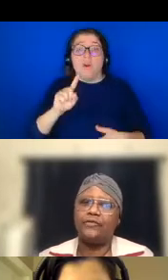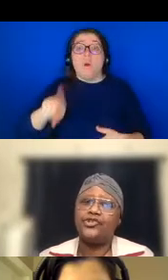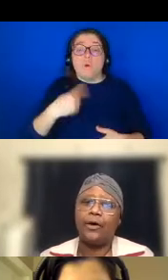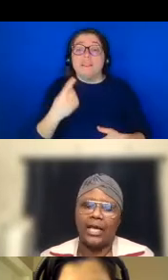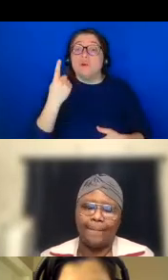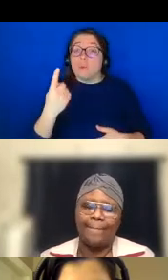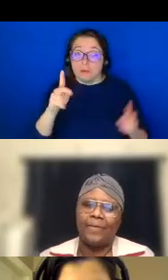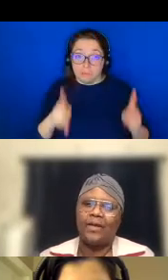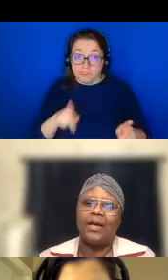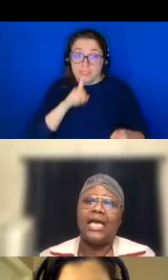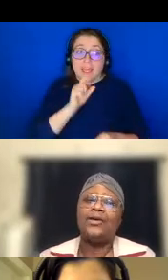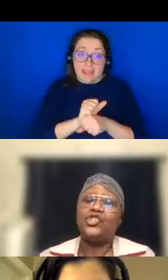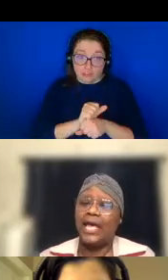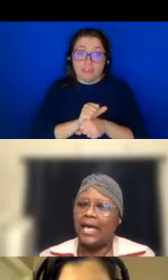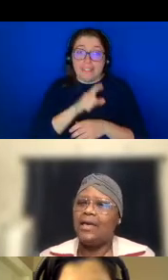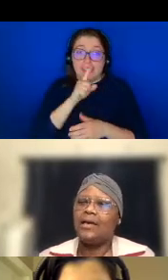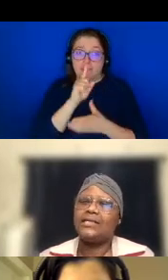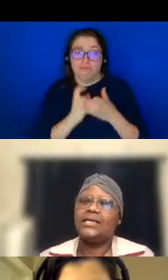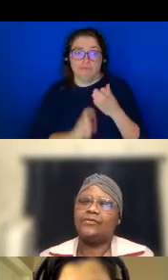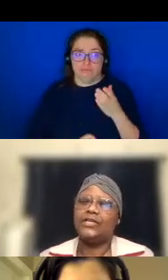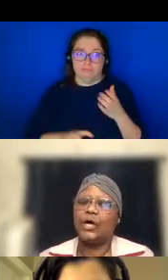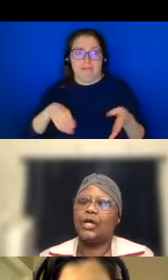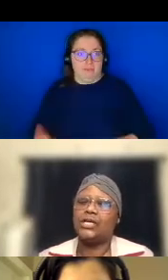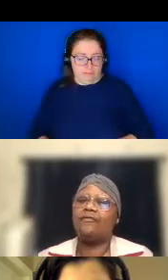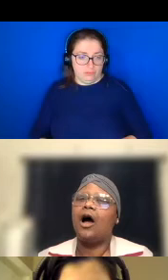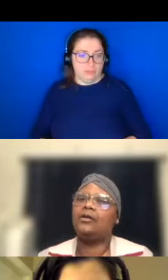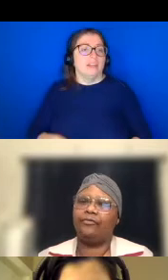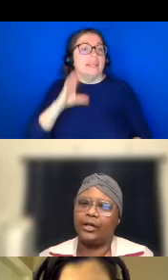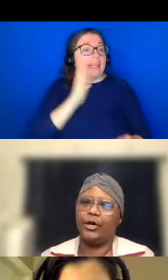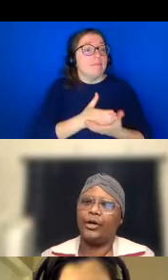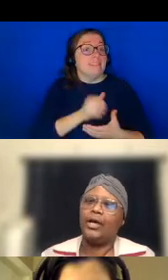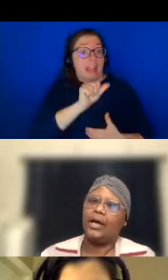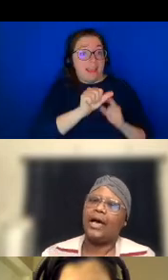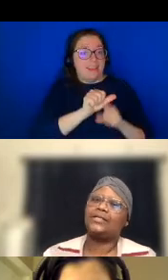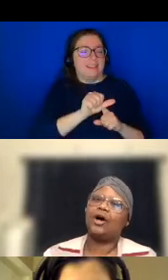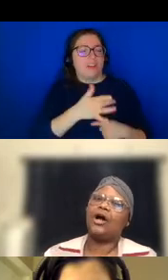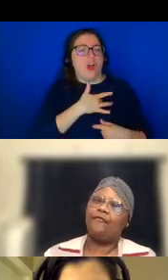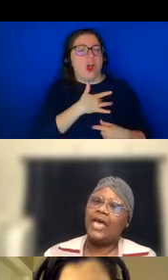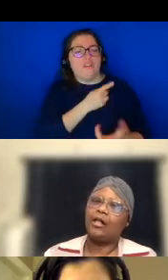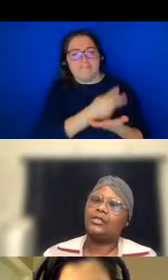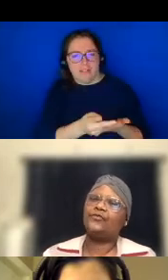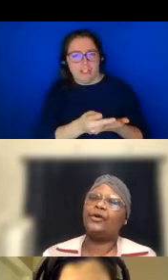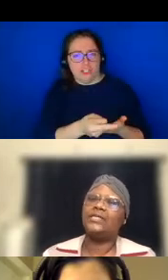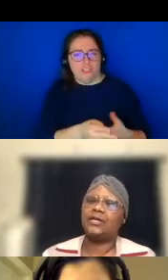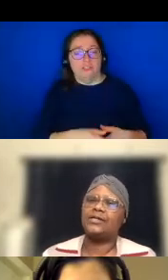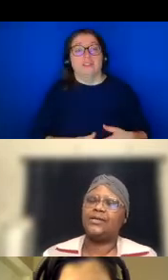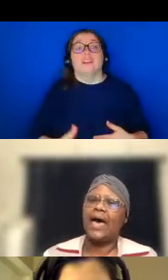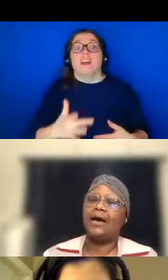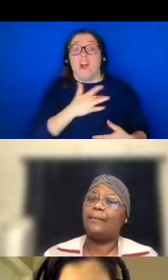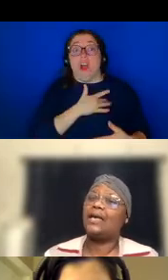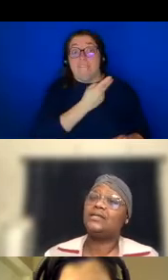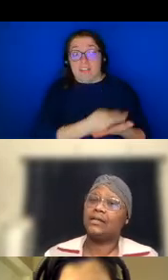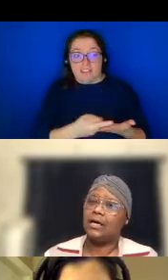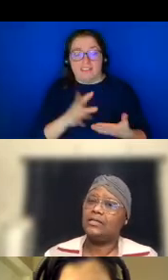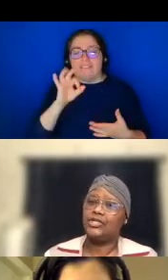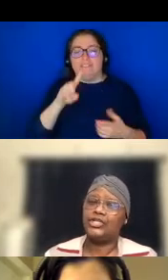of a drowning. Image A is as a result of heart failure. As the heart fails, fluid starts to back up